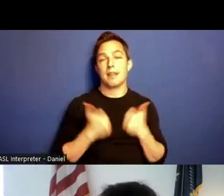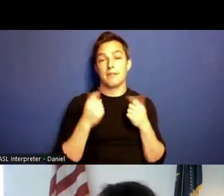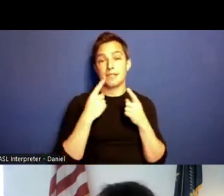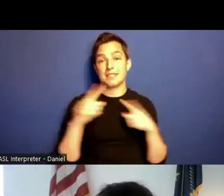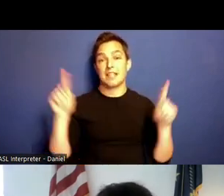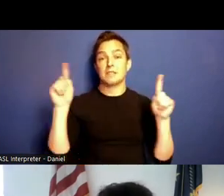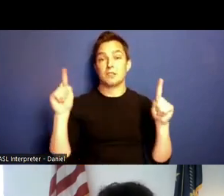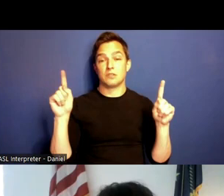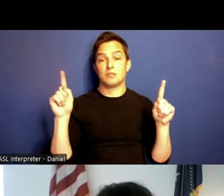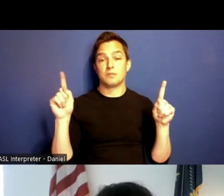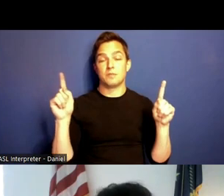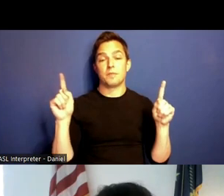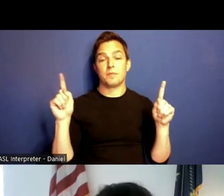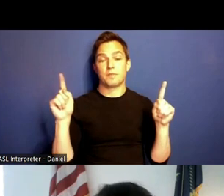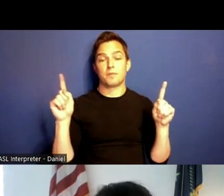successfully and